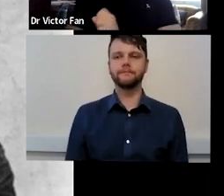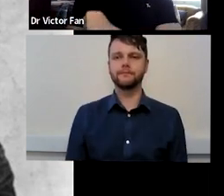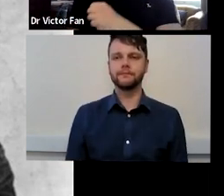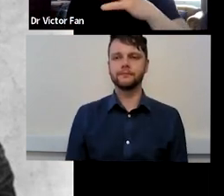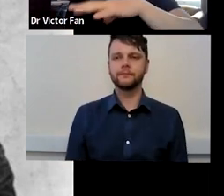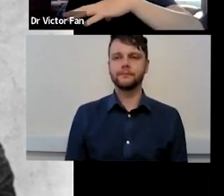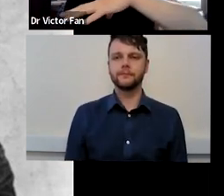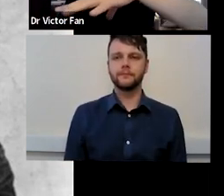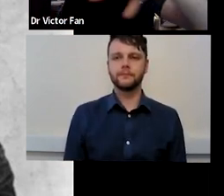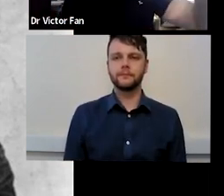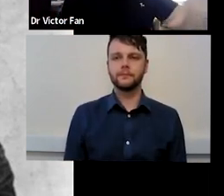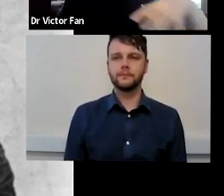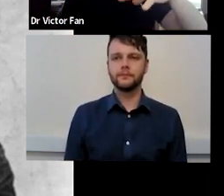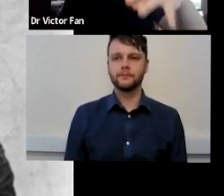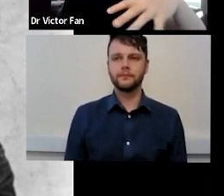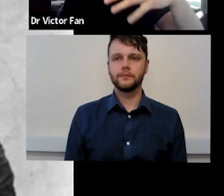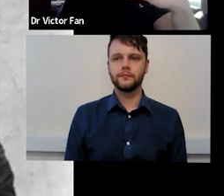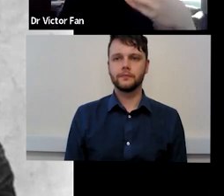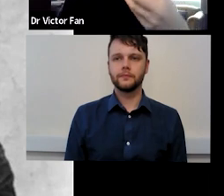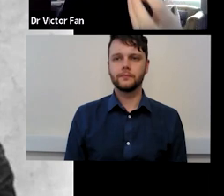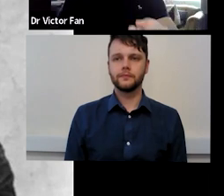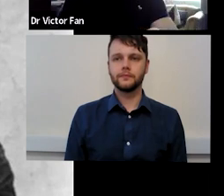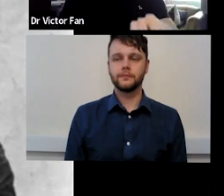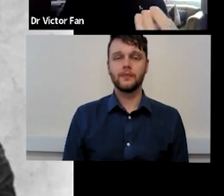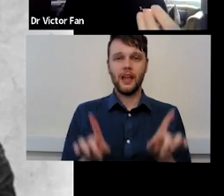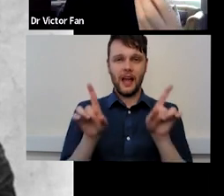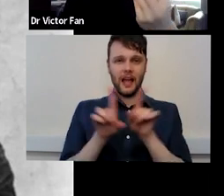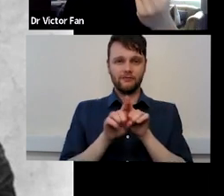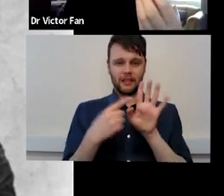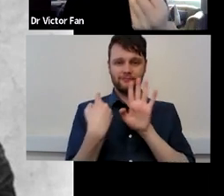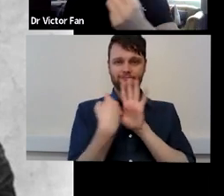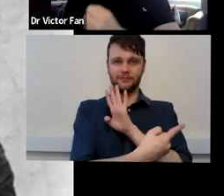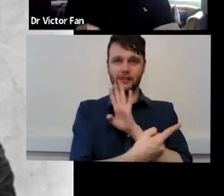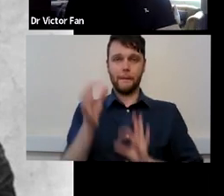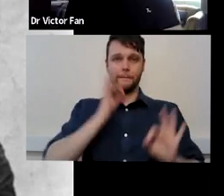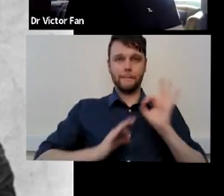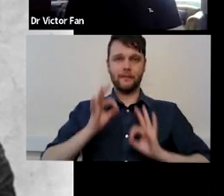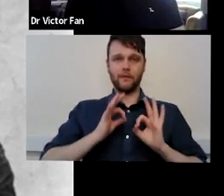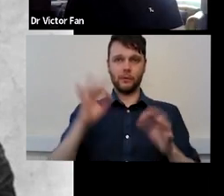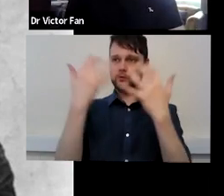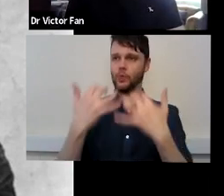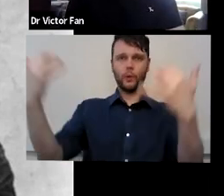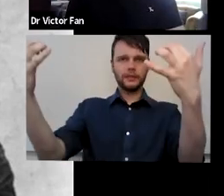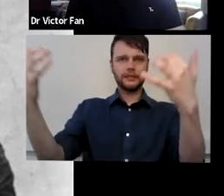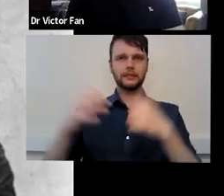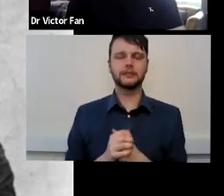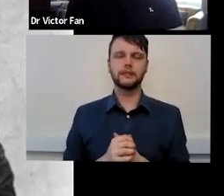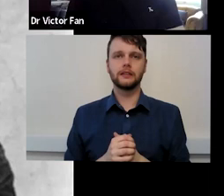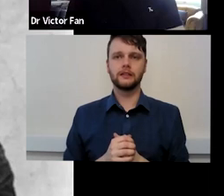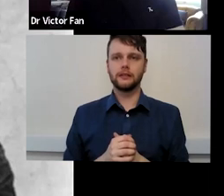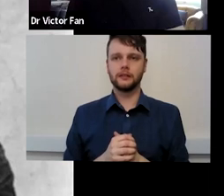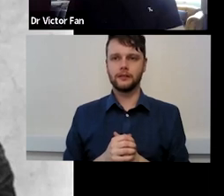Sorry. And they are literally performing to the audience